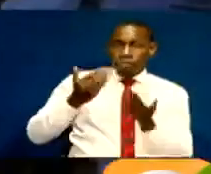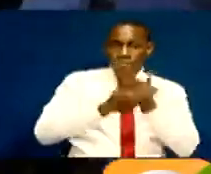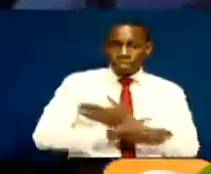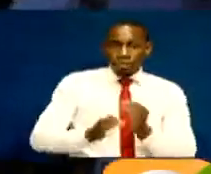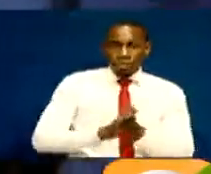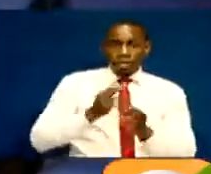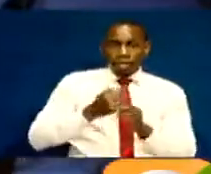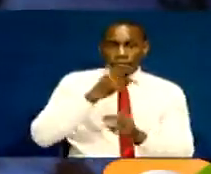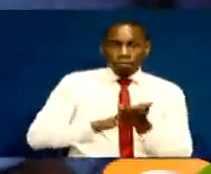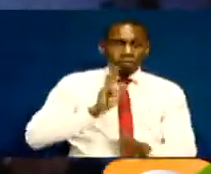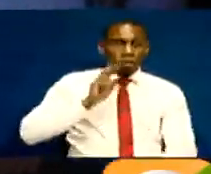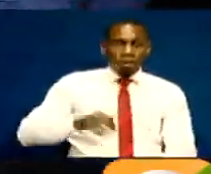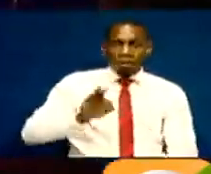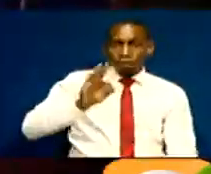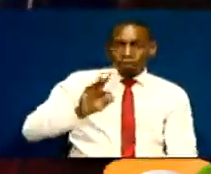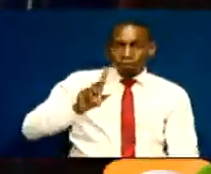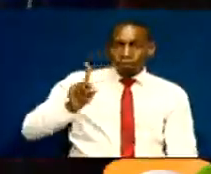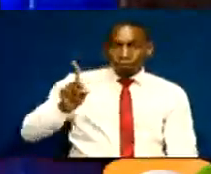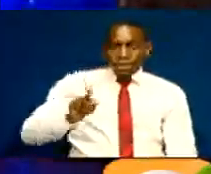night, Uncle Fred Obachi Machoka.